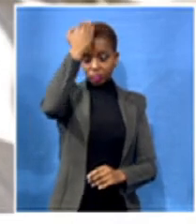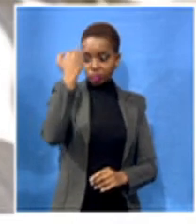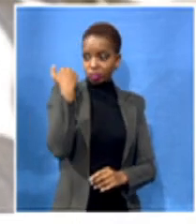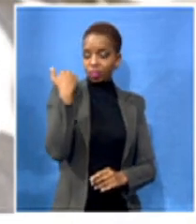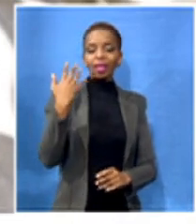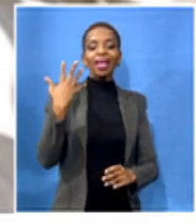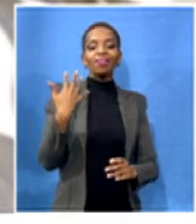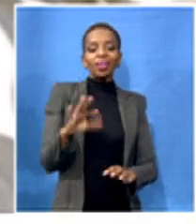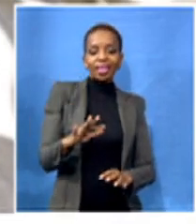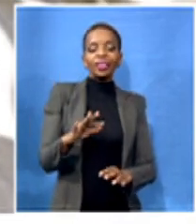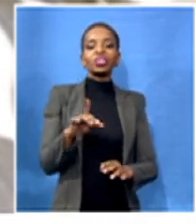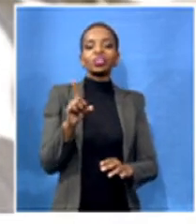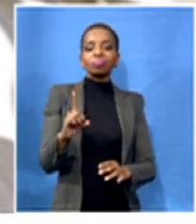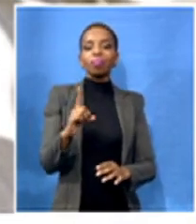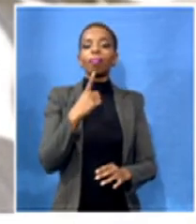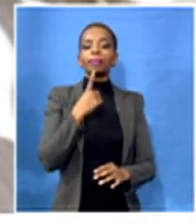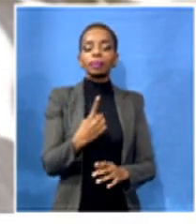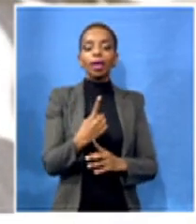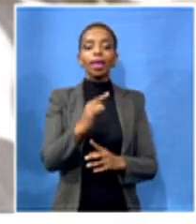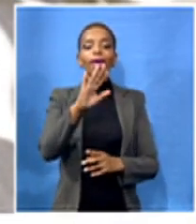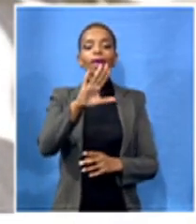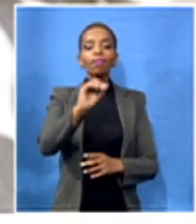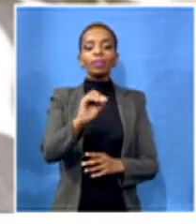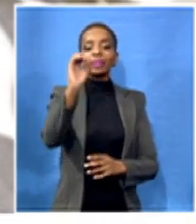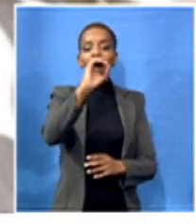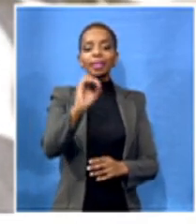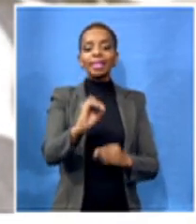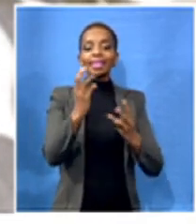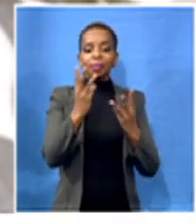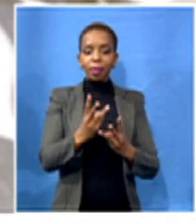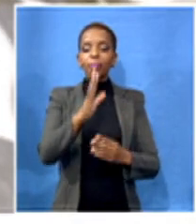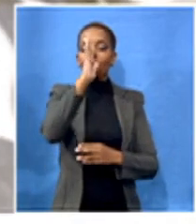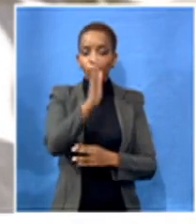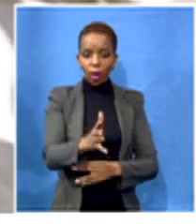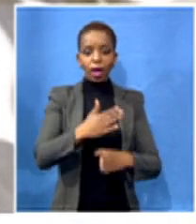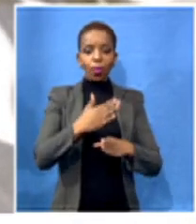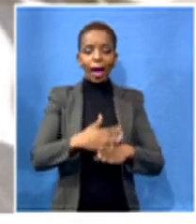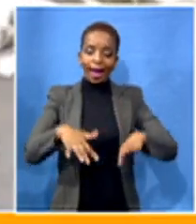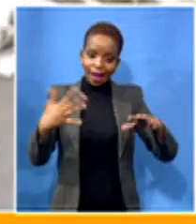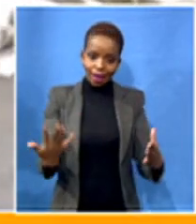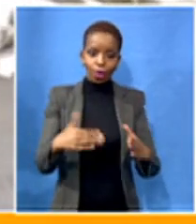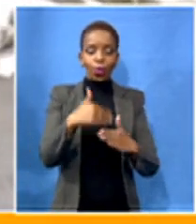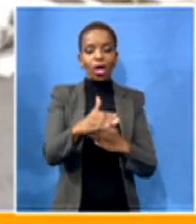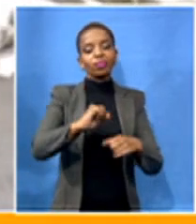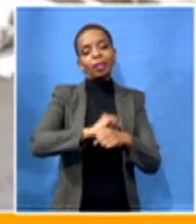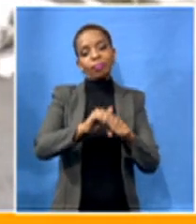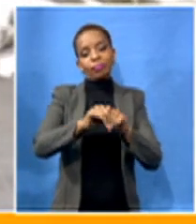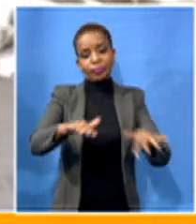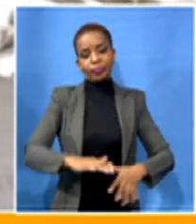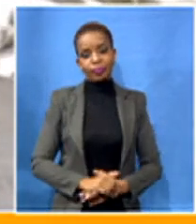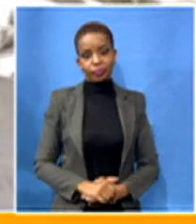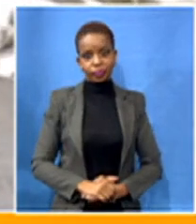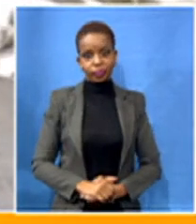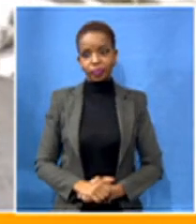and so on that 50% of the people are going to be unemployed after this whole thing. Yeah. I want to quickly move on to two issues